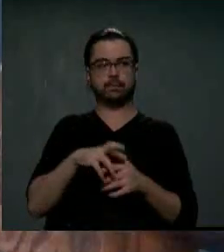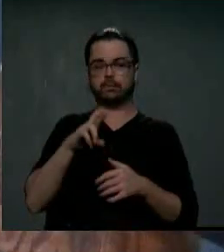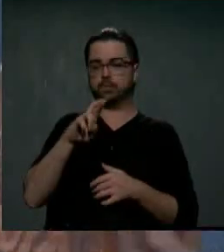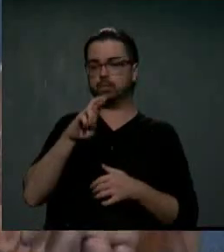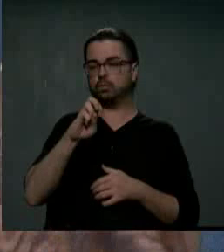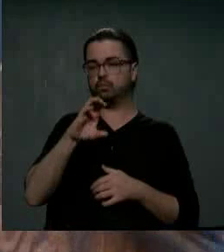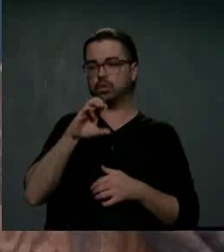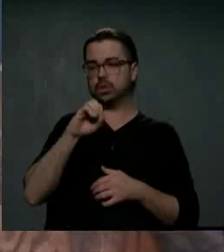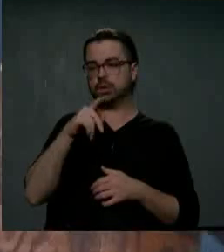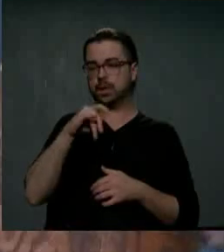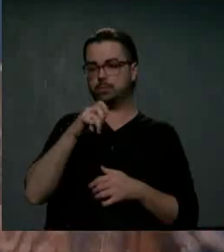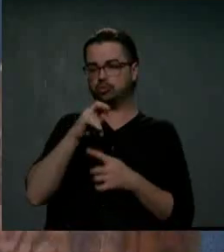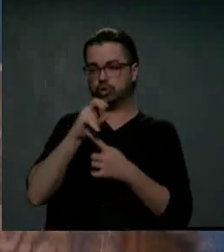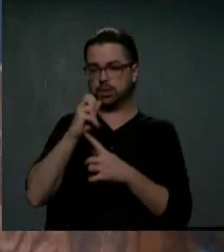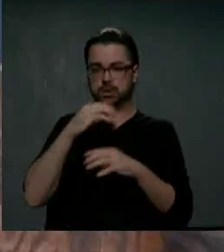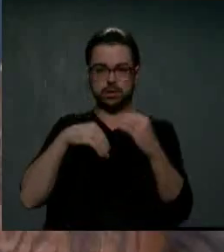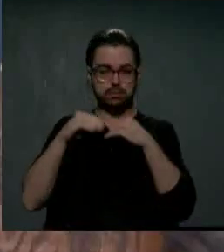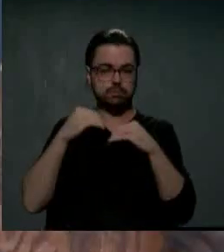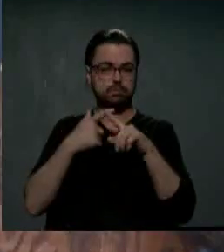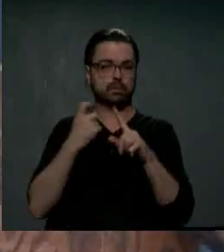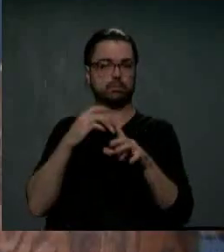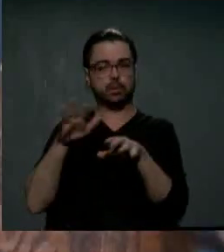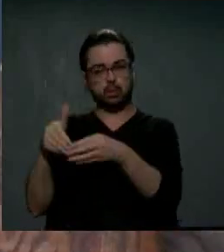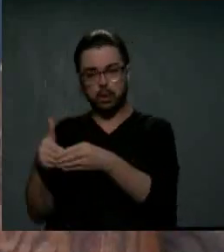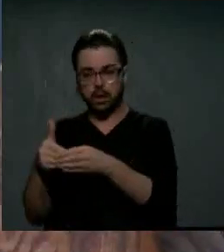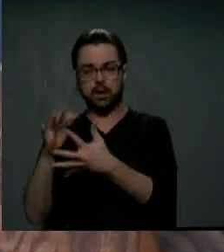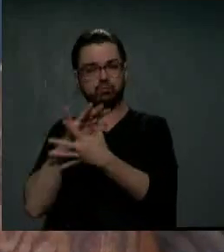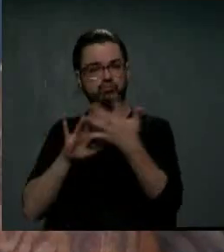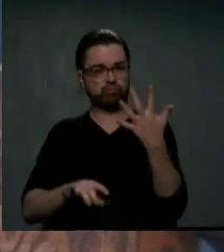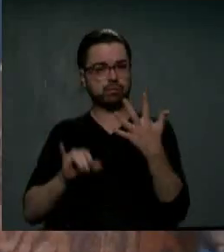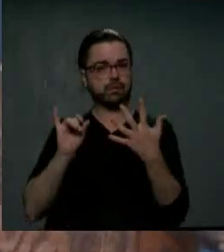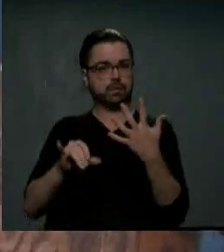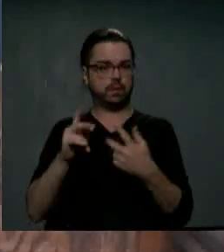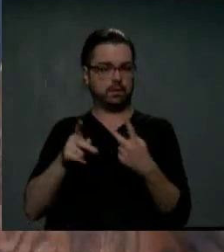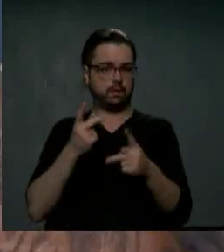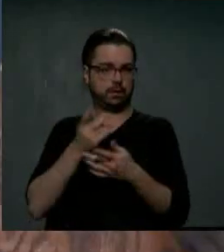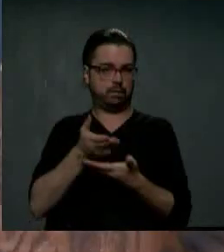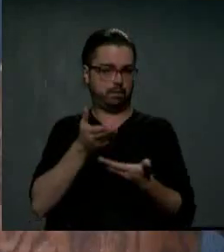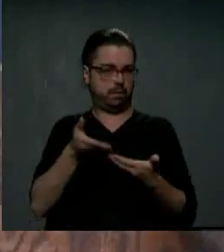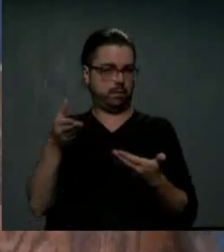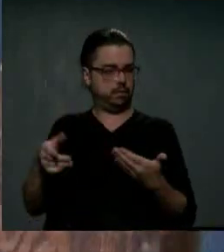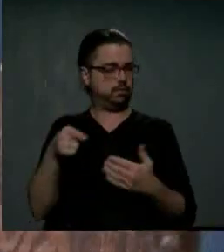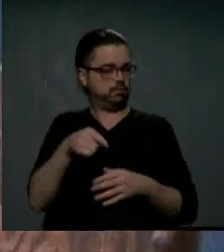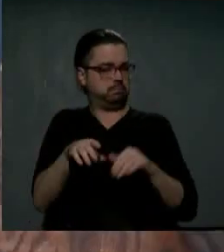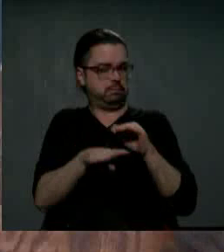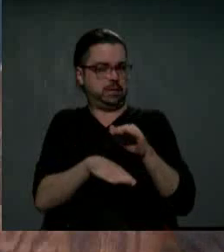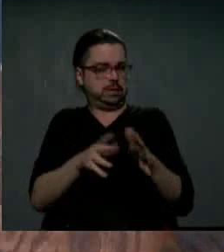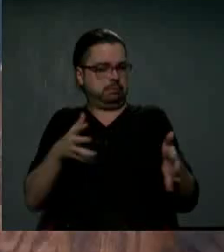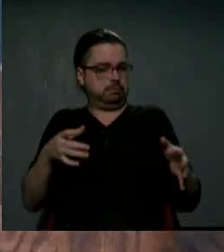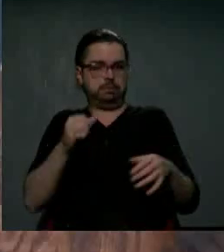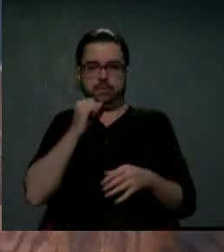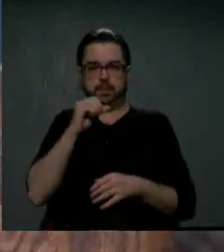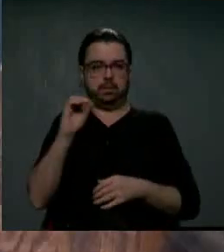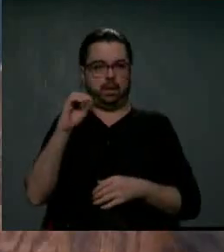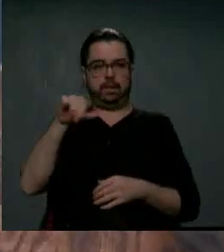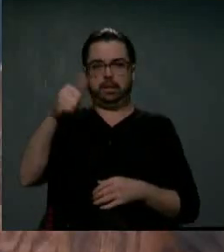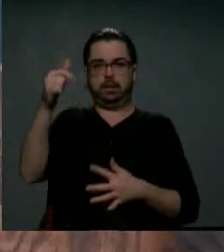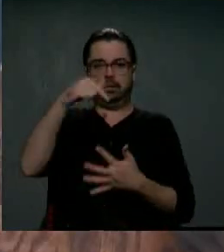receptions, wedding receptions, stuff like that, and that's basically it. It's not going to be nothing else in